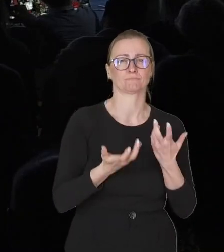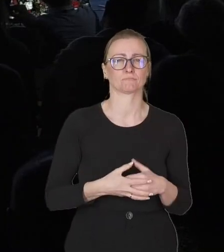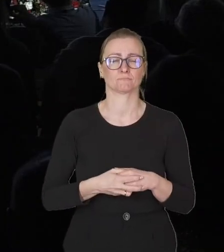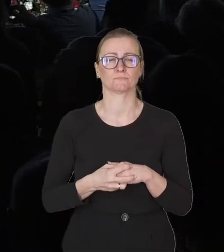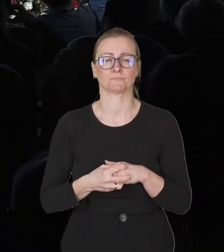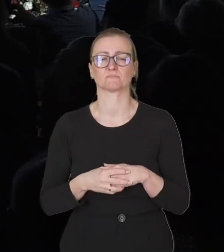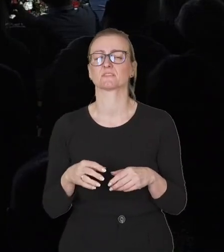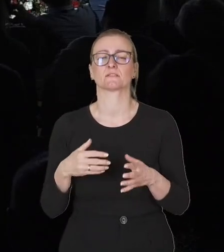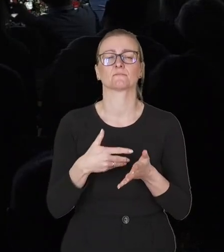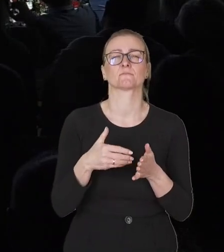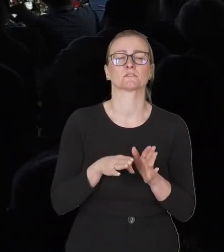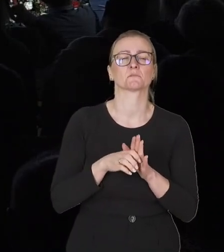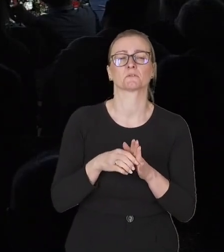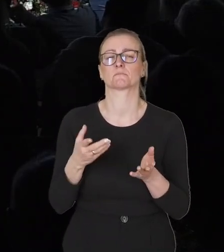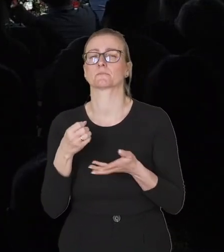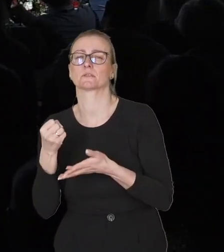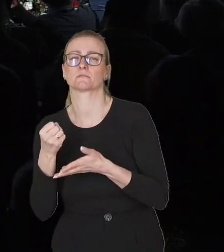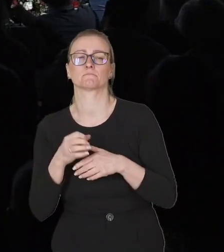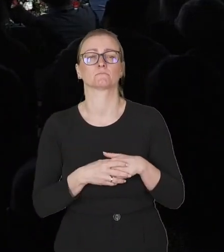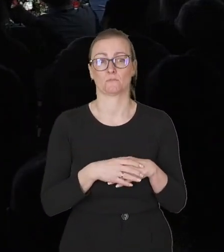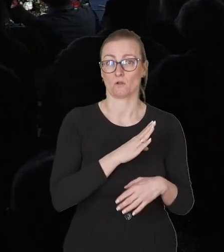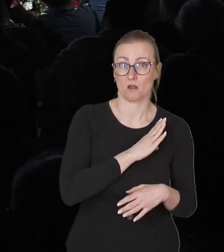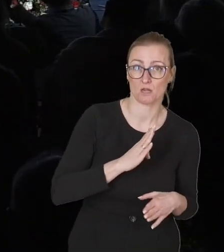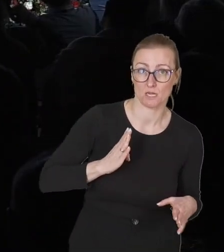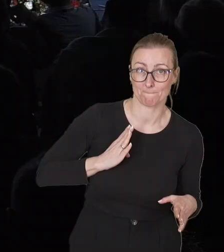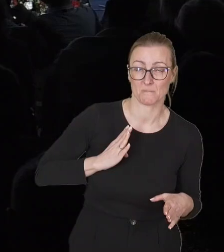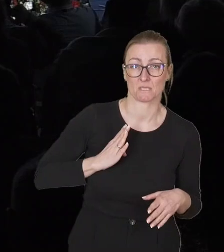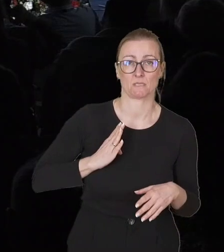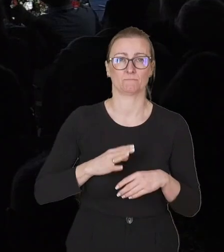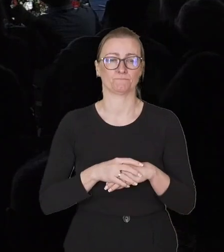for European companies, especially in the deep tech industry.